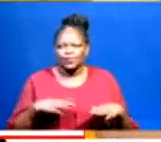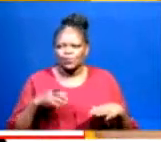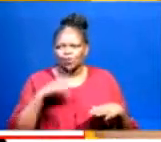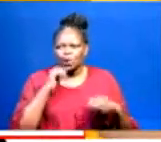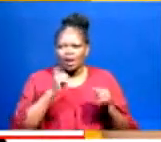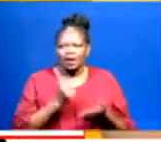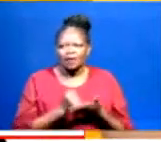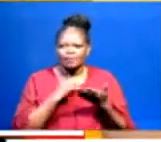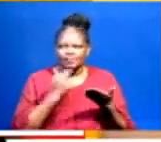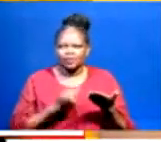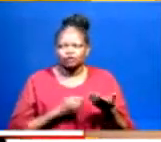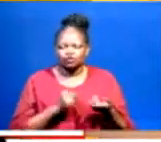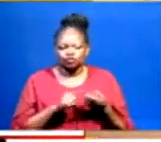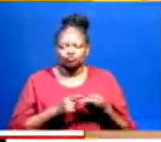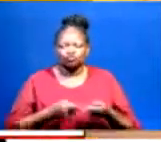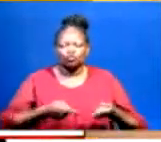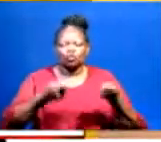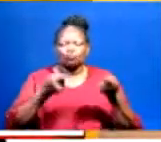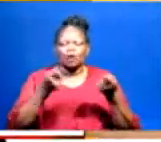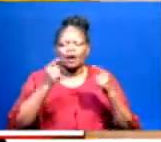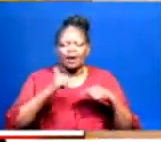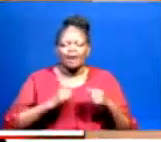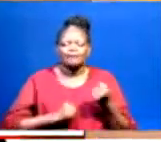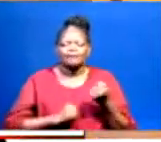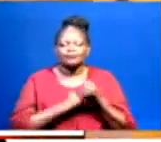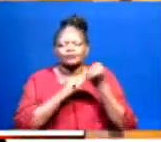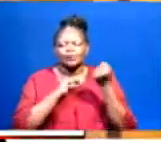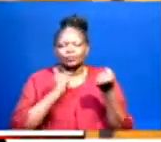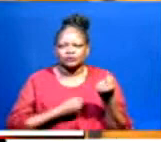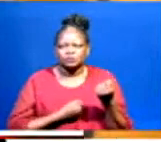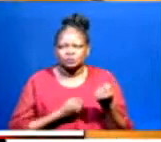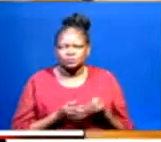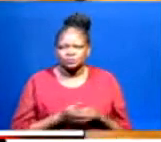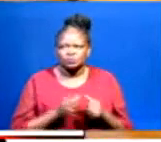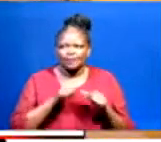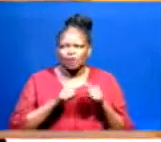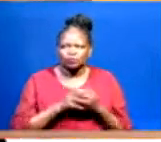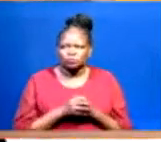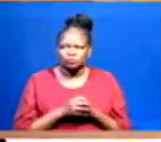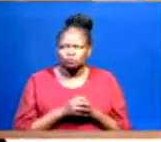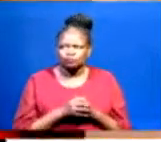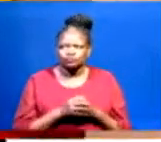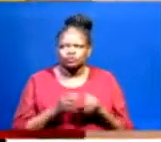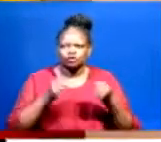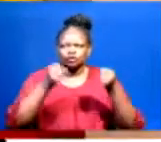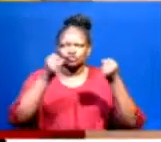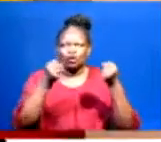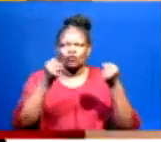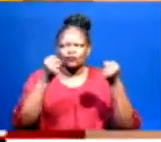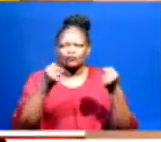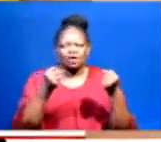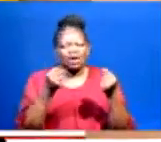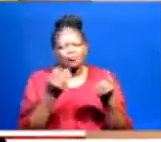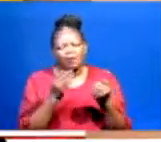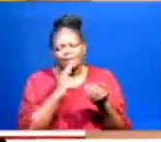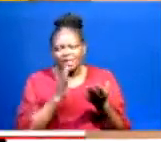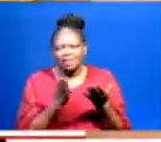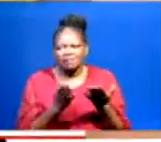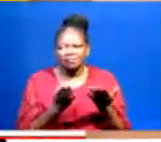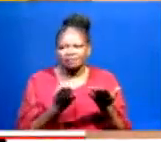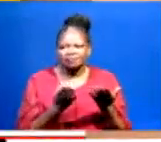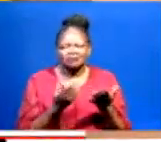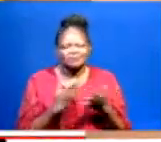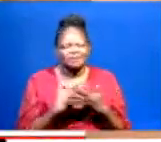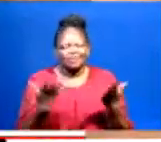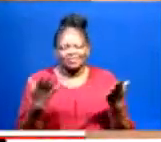us to come on board and sponsor us in terms of trophies and probably something